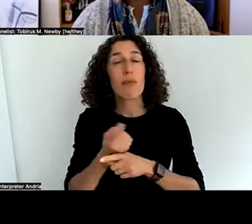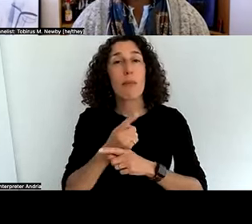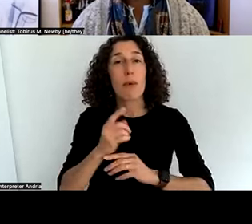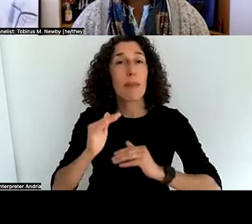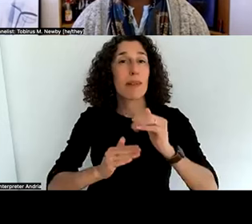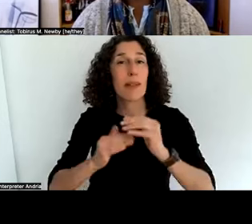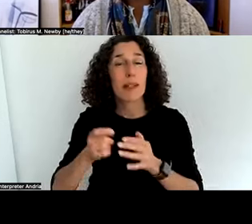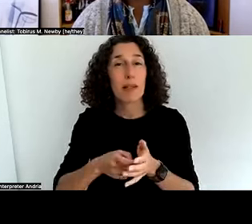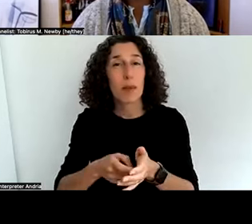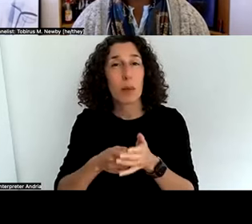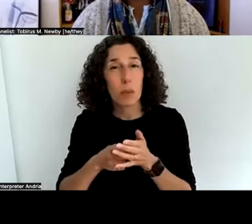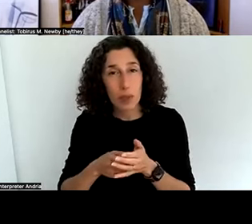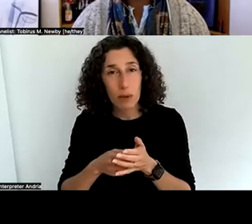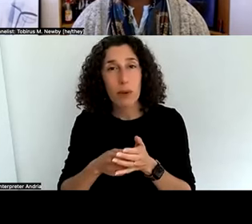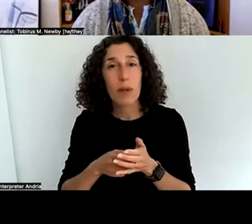thing.